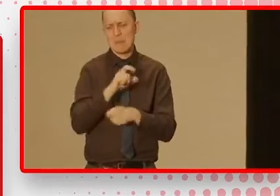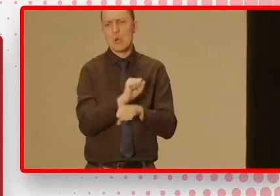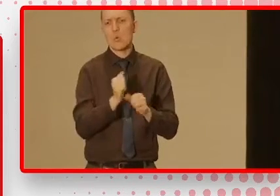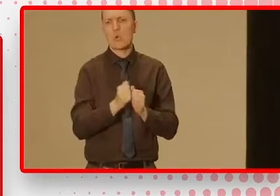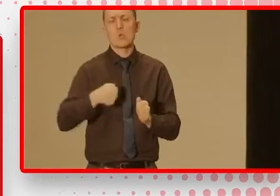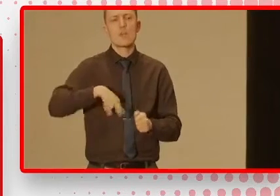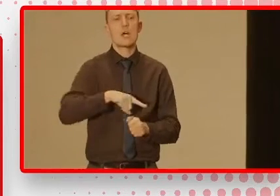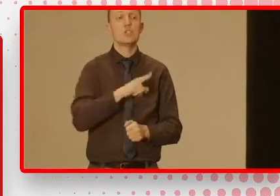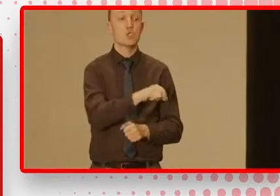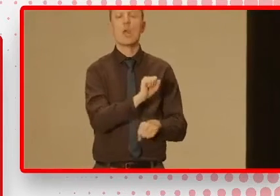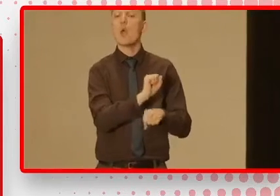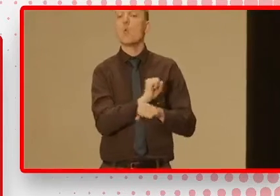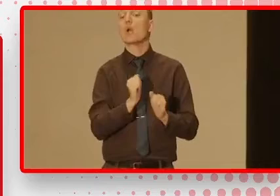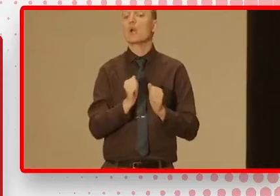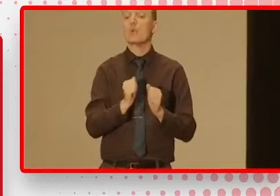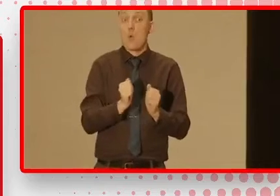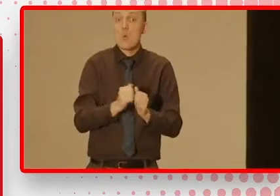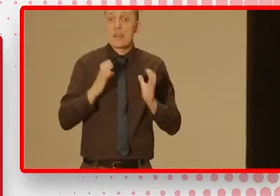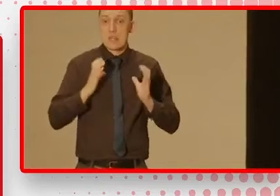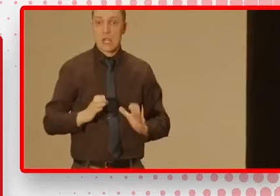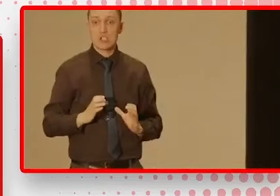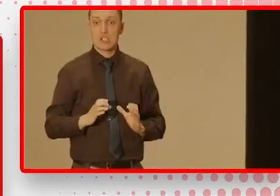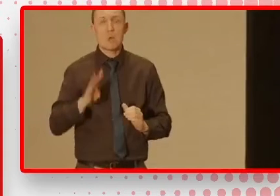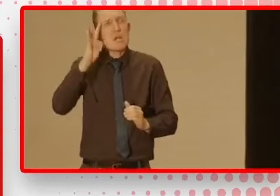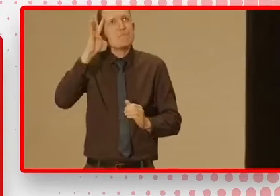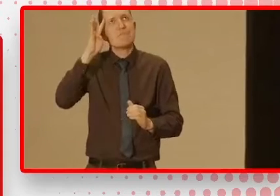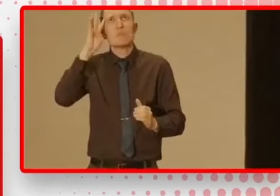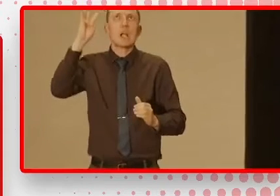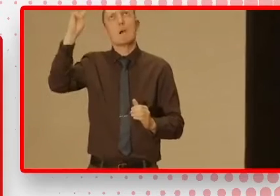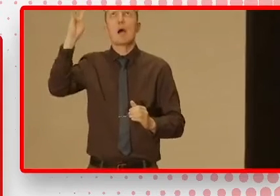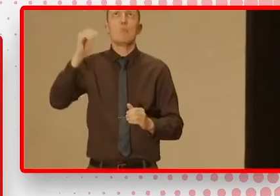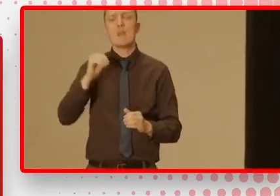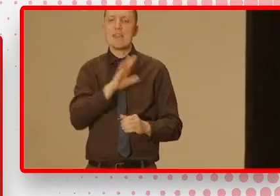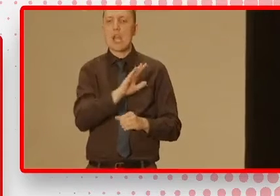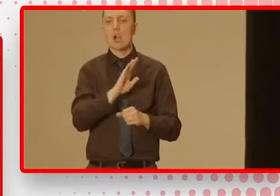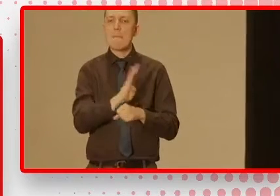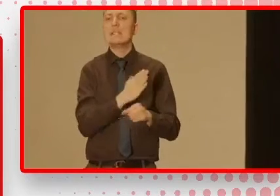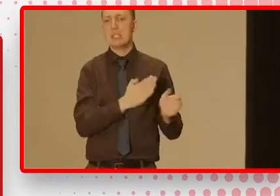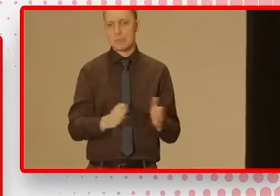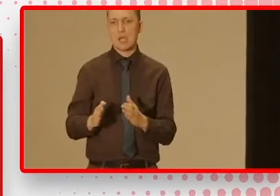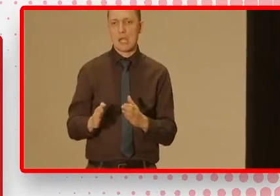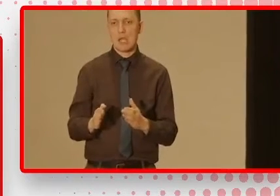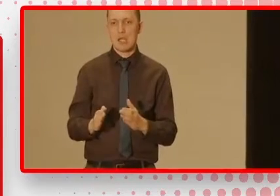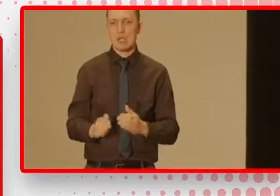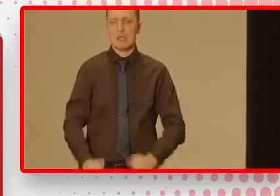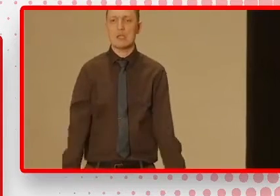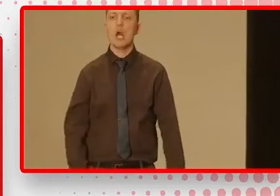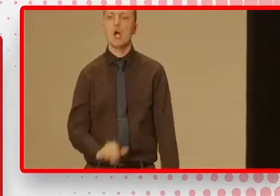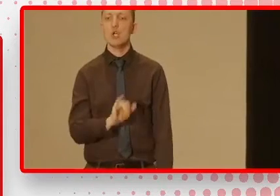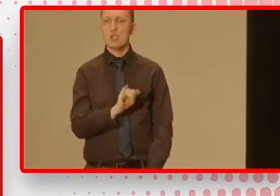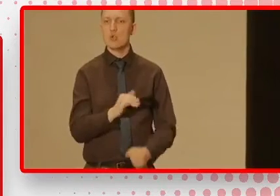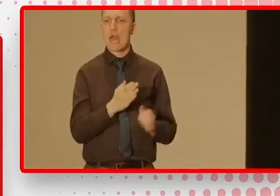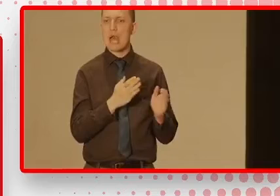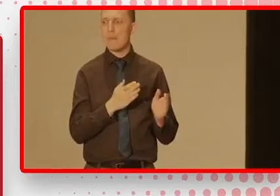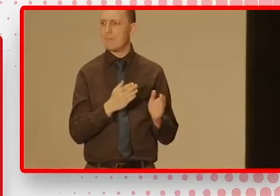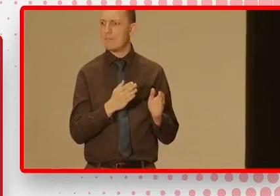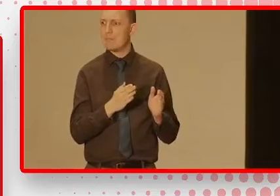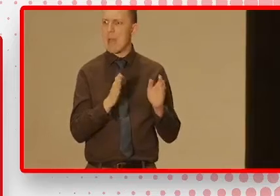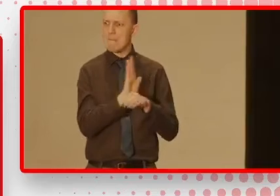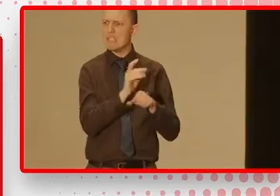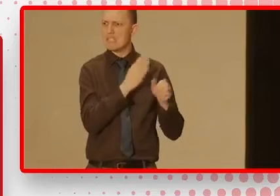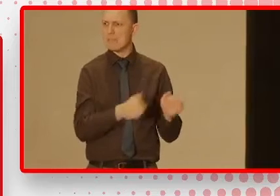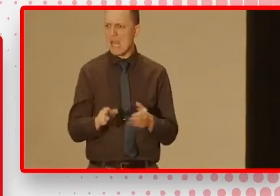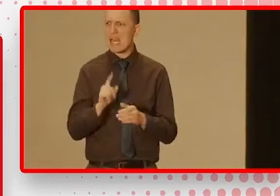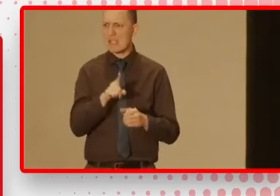customer to build their business plan. We require the business plan. That business plan has to be viable, obviously. So that CB-TAC is